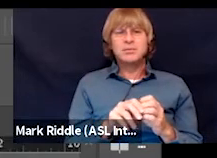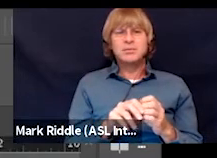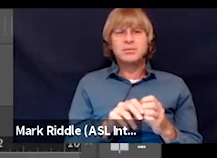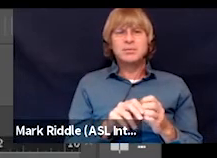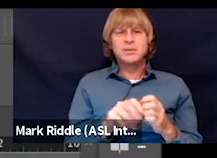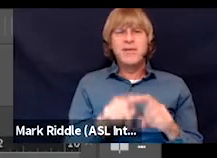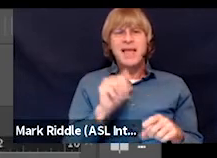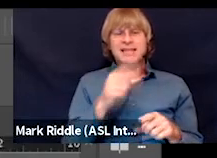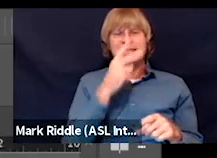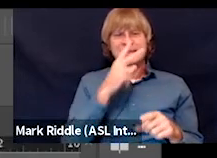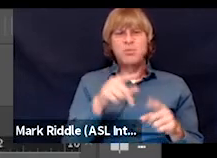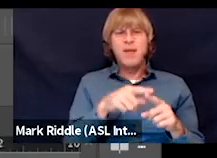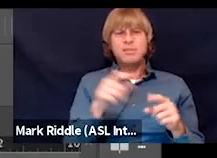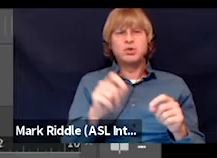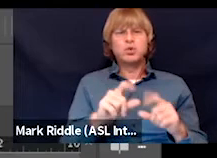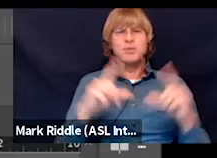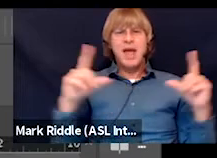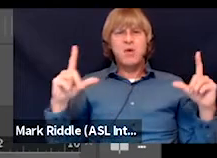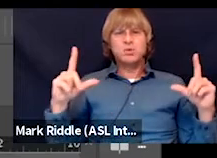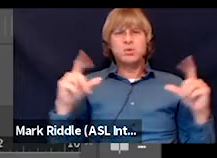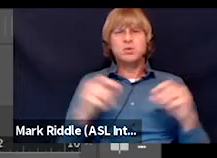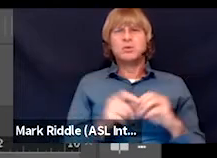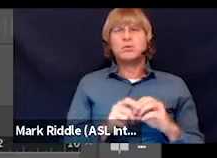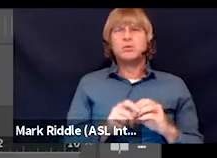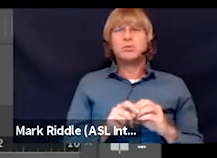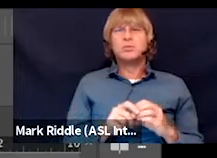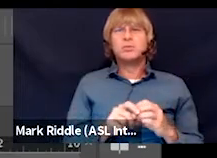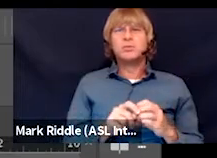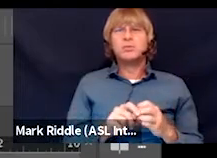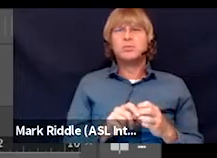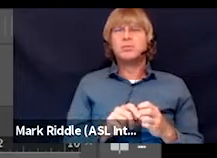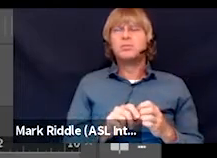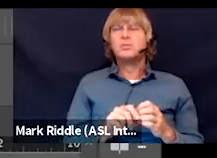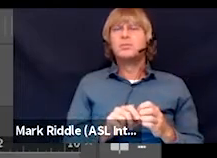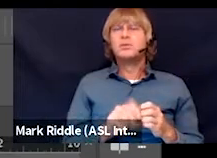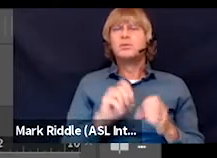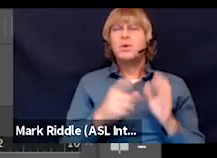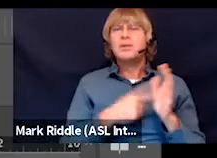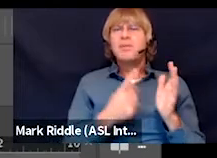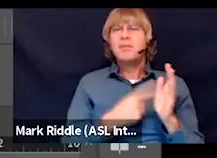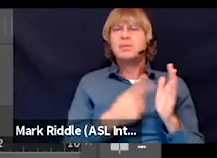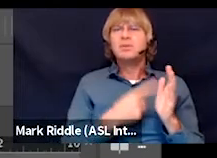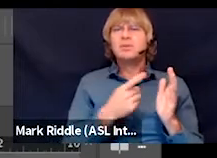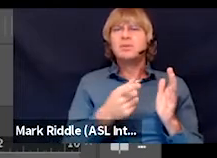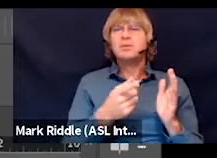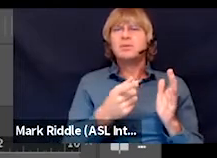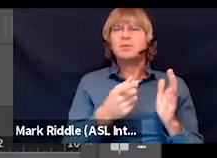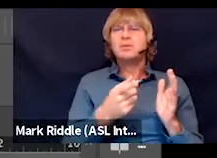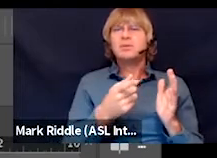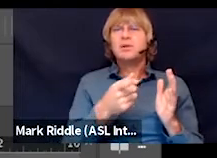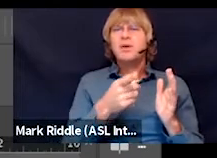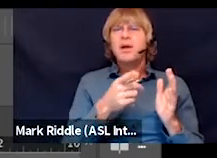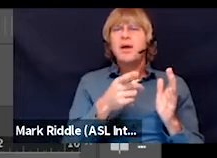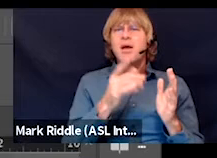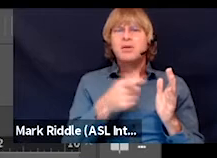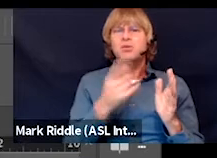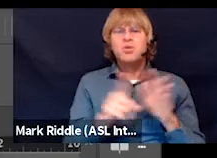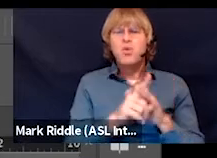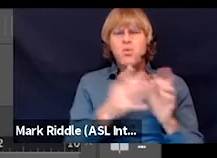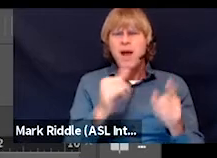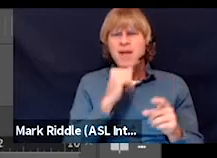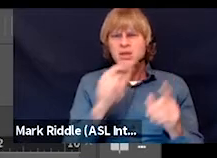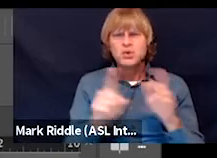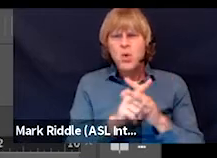then I can see it when I'm zoomed out. So sometimes you want to see your grids and they're not showing up and you're like, why are they